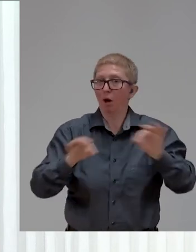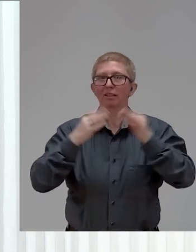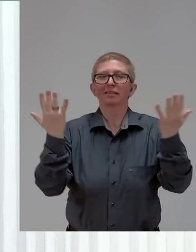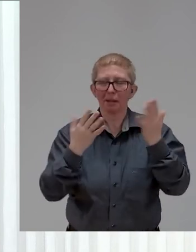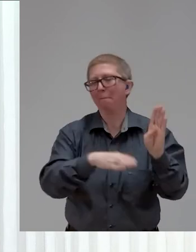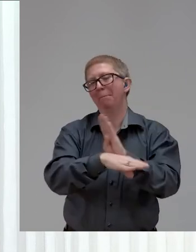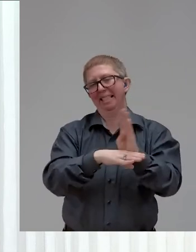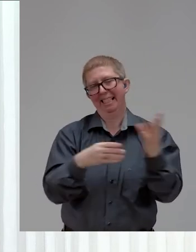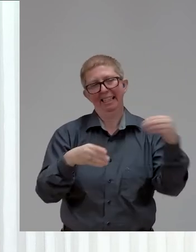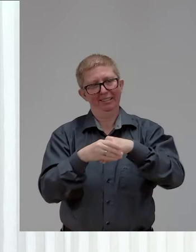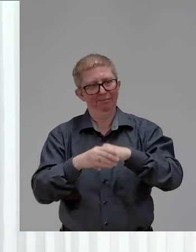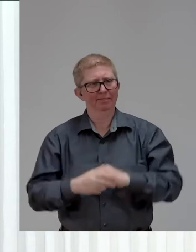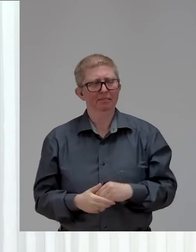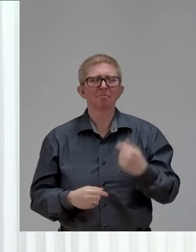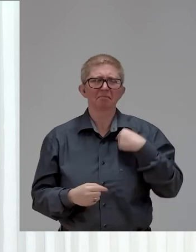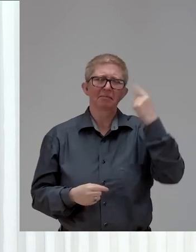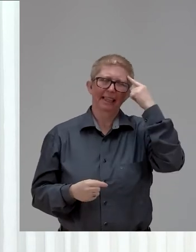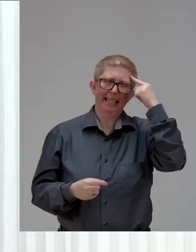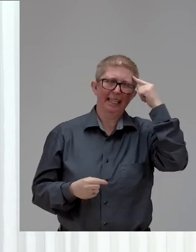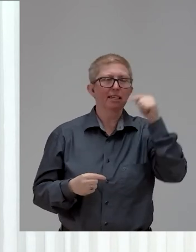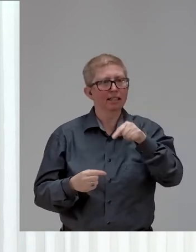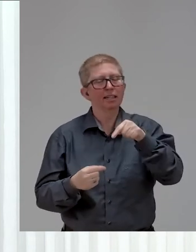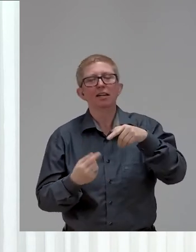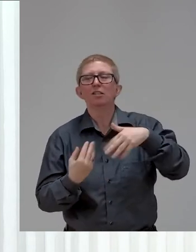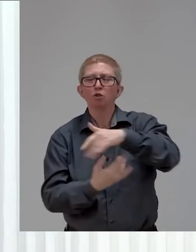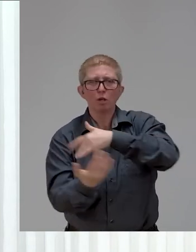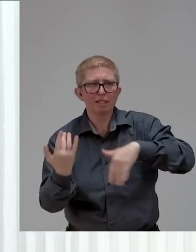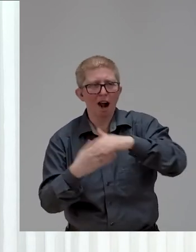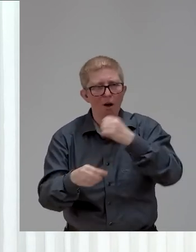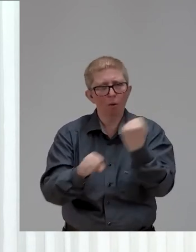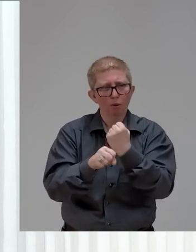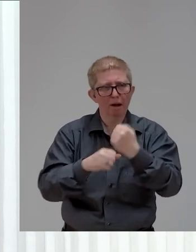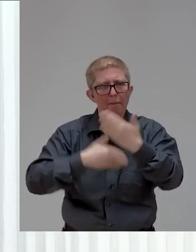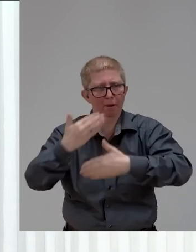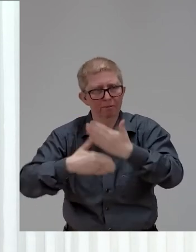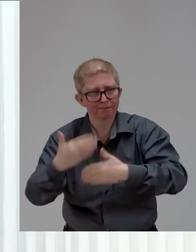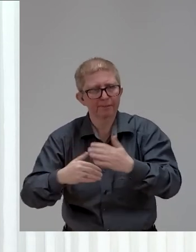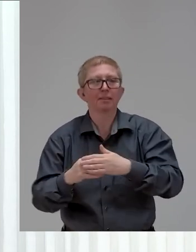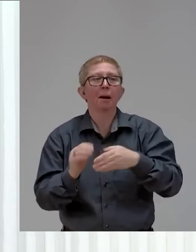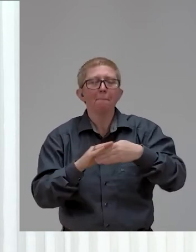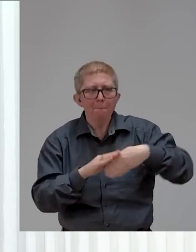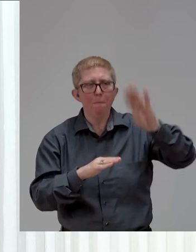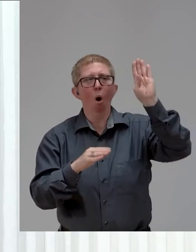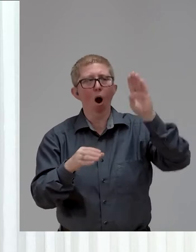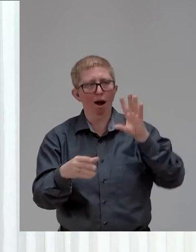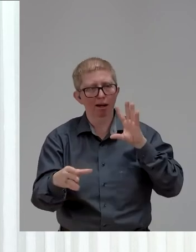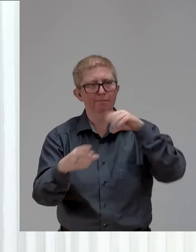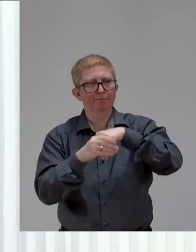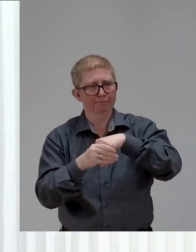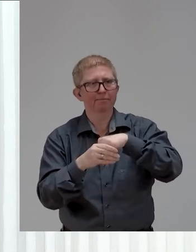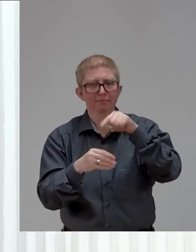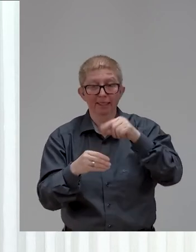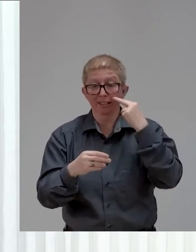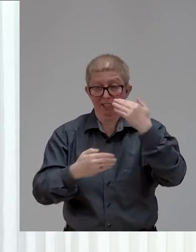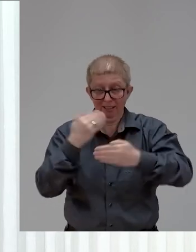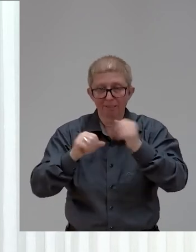lead the way to a more equitable, more inclusive, and more prosperous world. Governments, the UN, the private sector, and